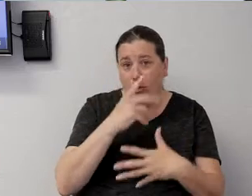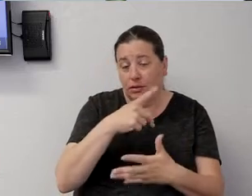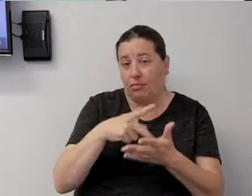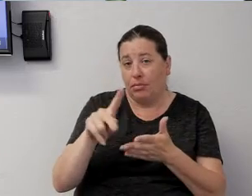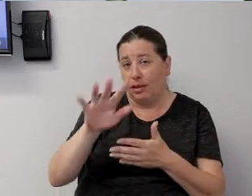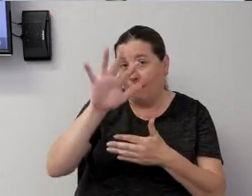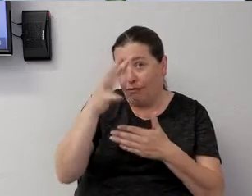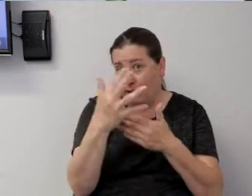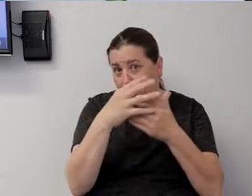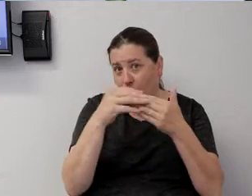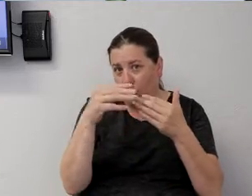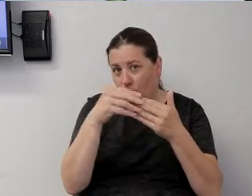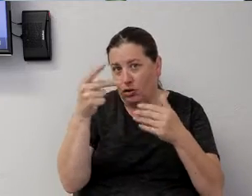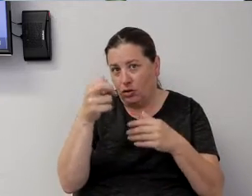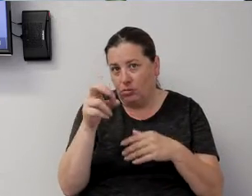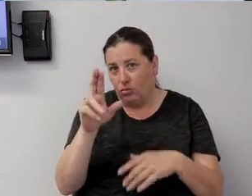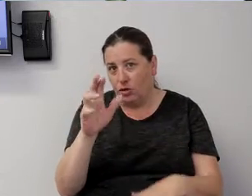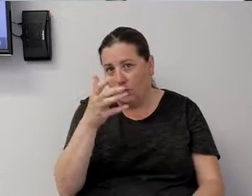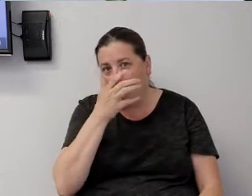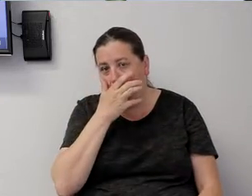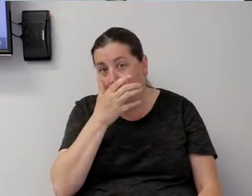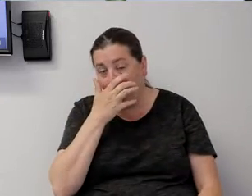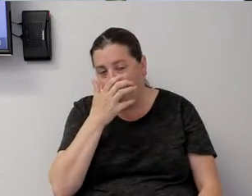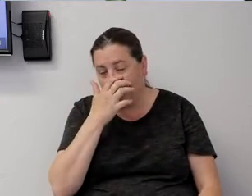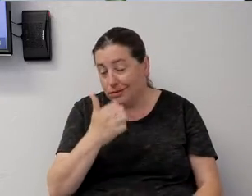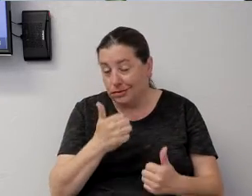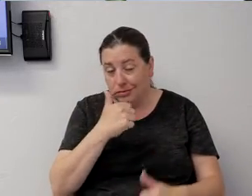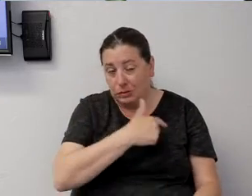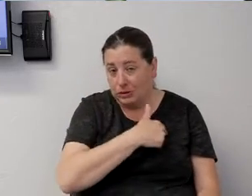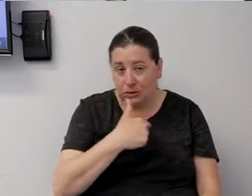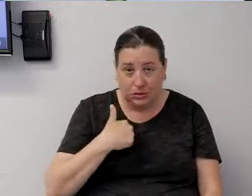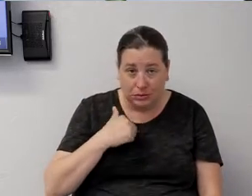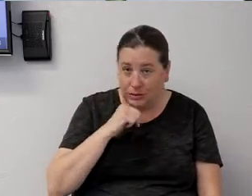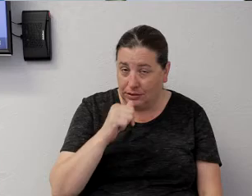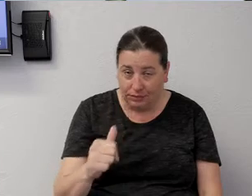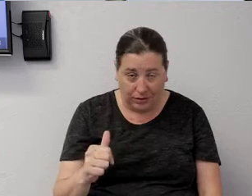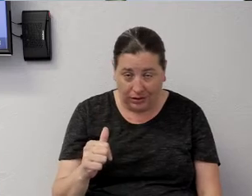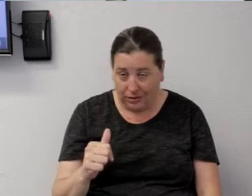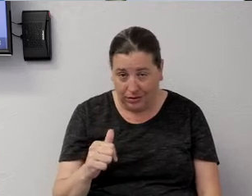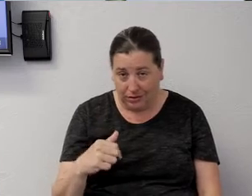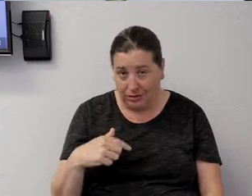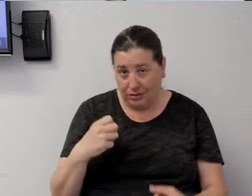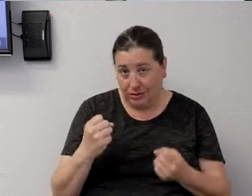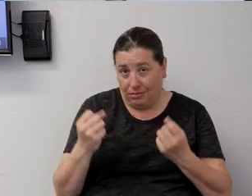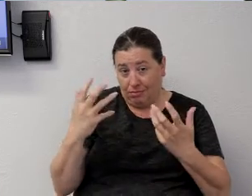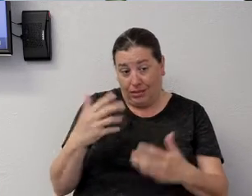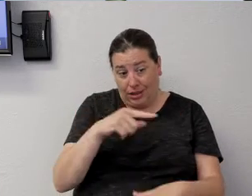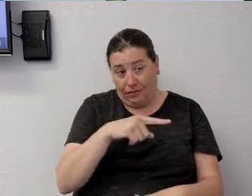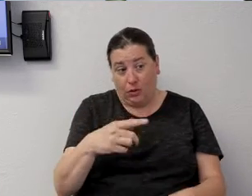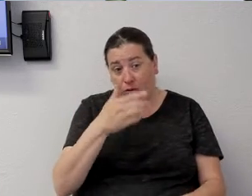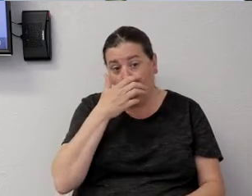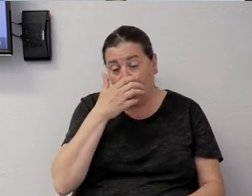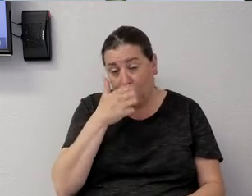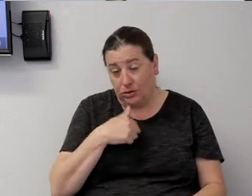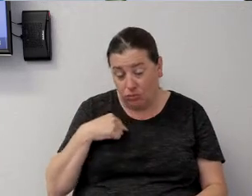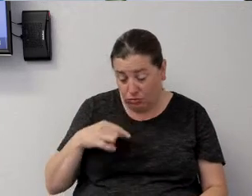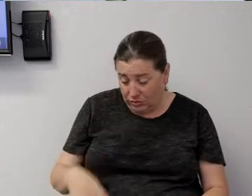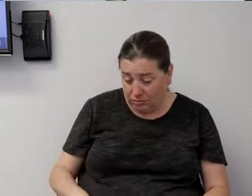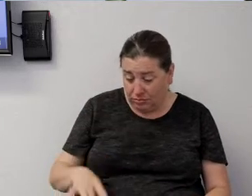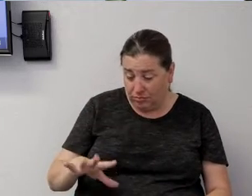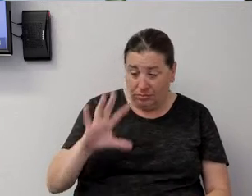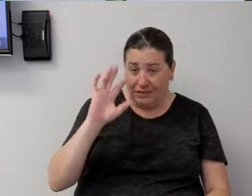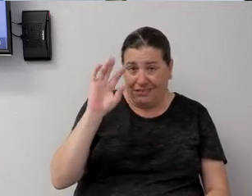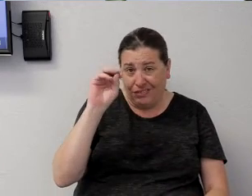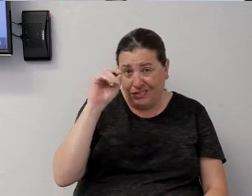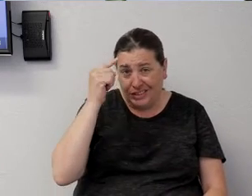mask, which we haven't come close to. Many of those masks we pay 50 cents during a normal